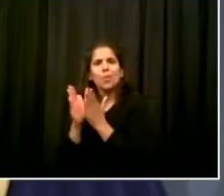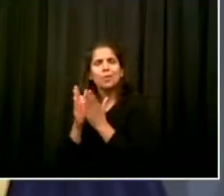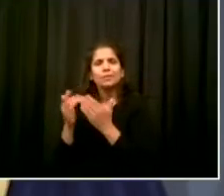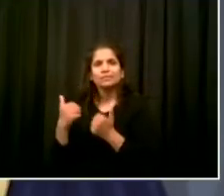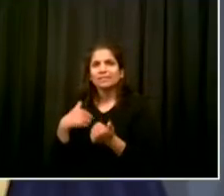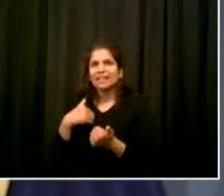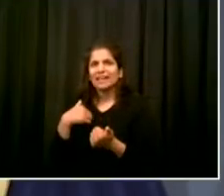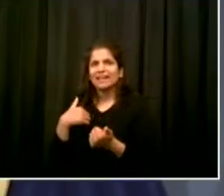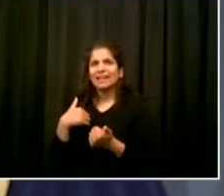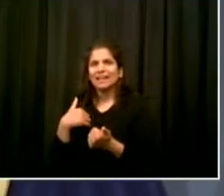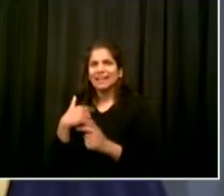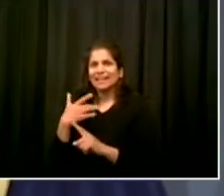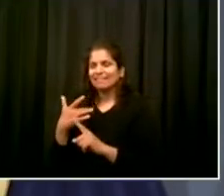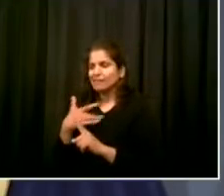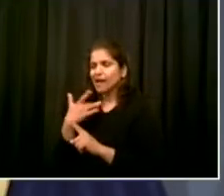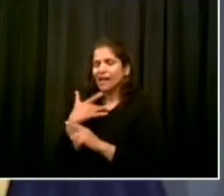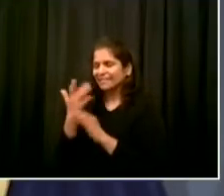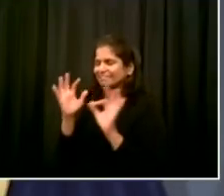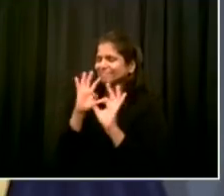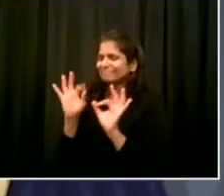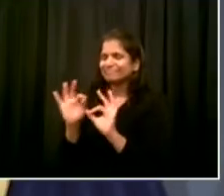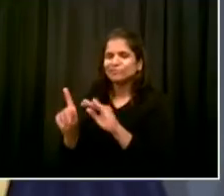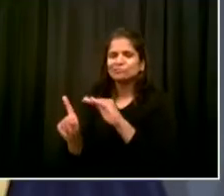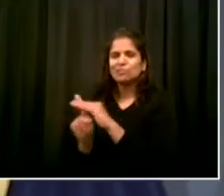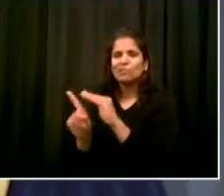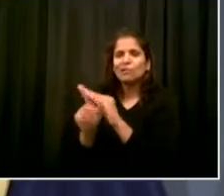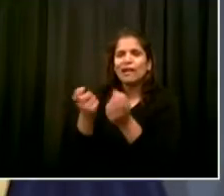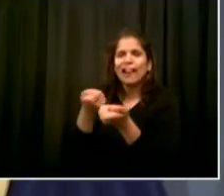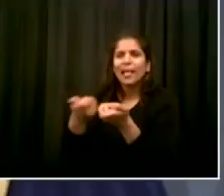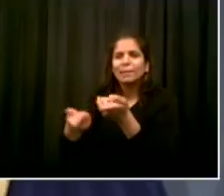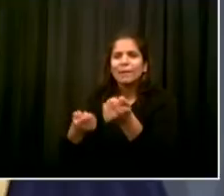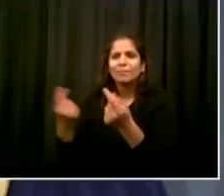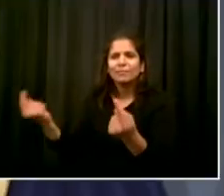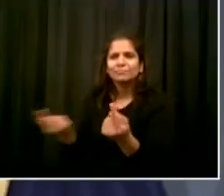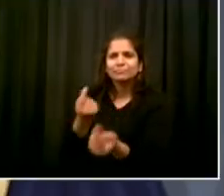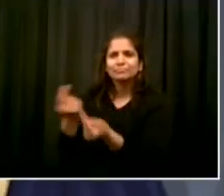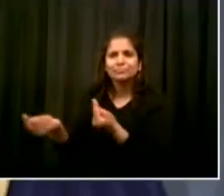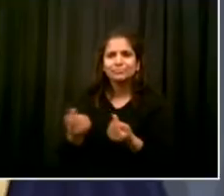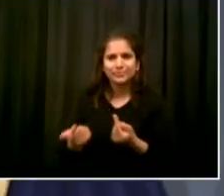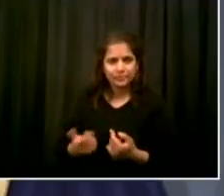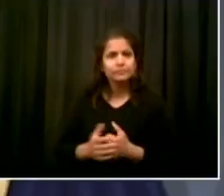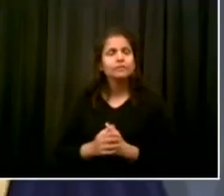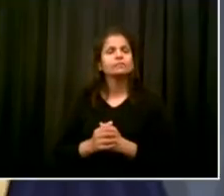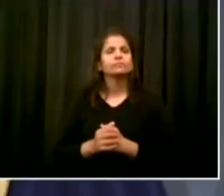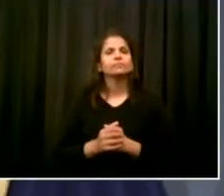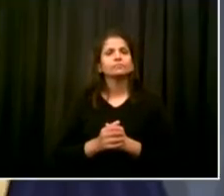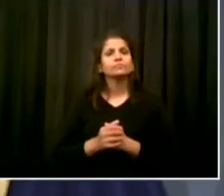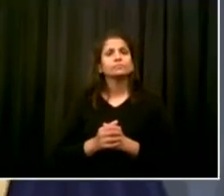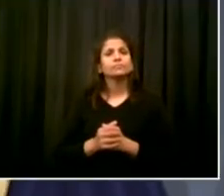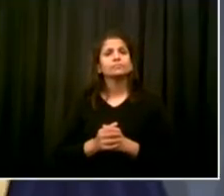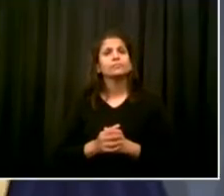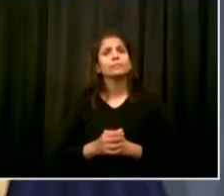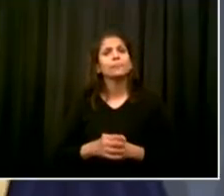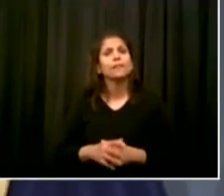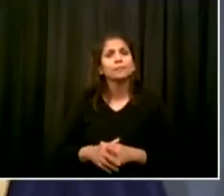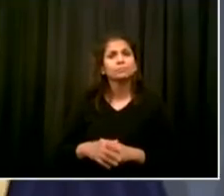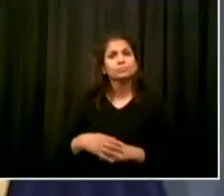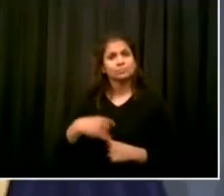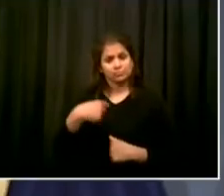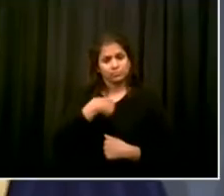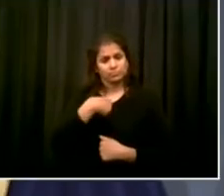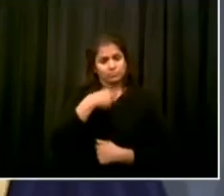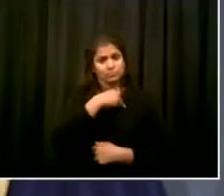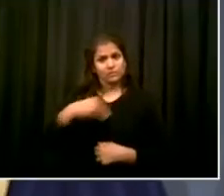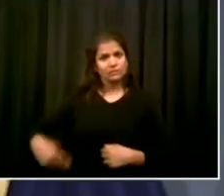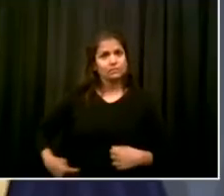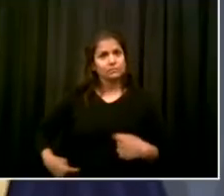saw some empty trains and streets. Some of the places I went over in the last 48 hours, I saw a fair amount of activity. I think the bigger question will be